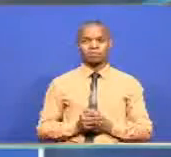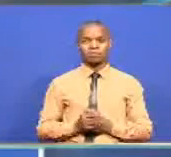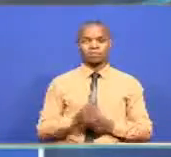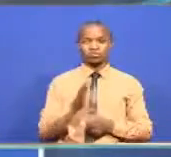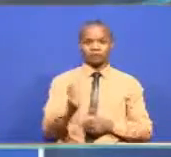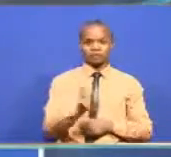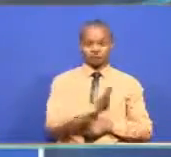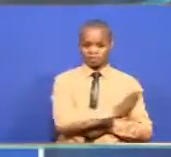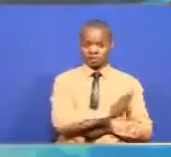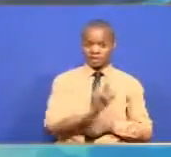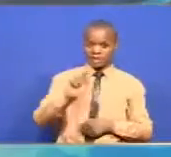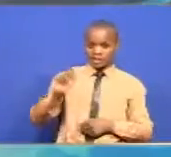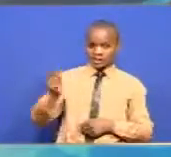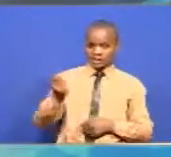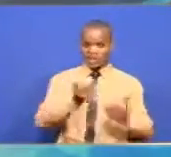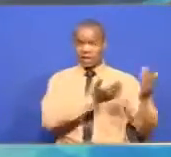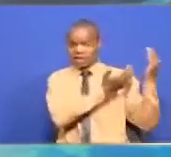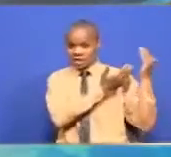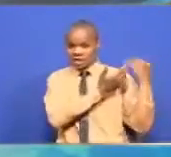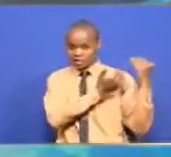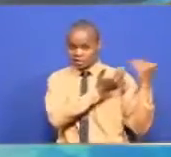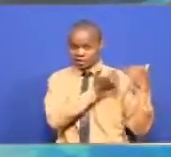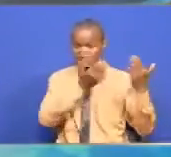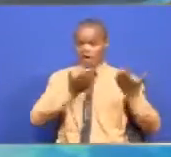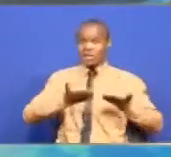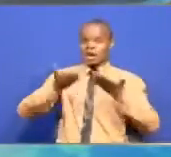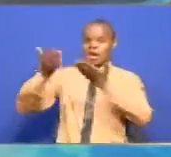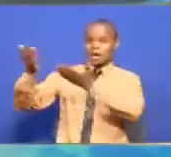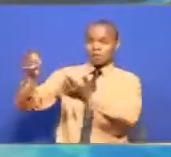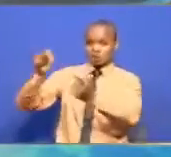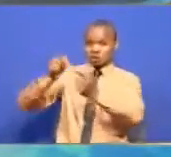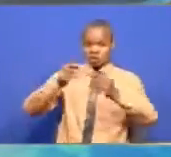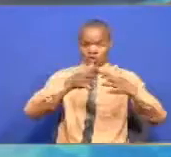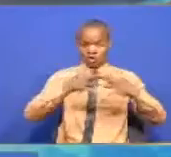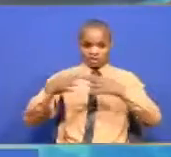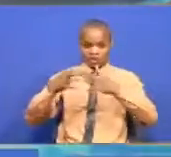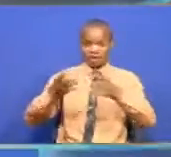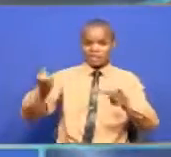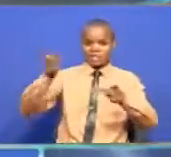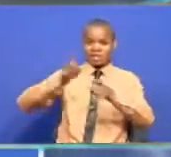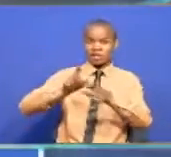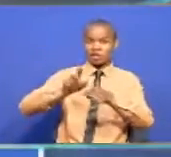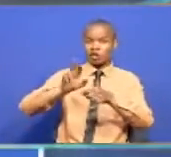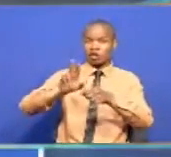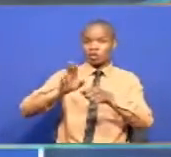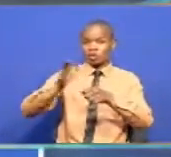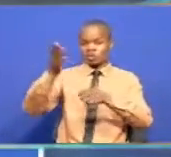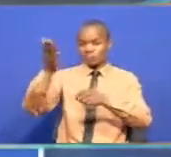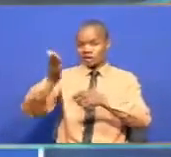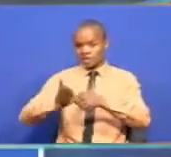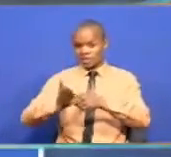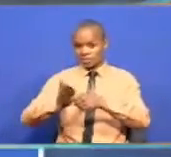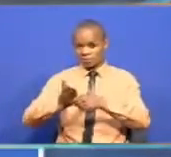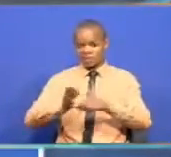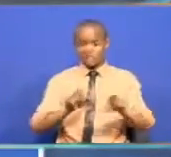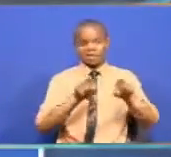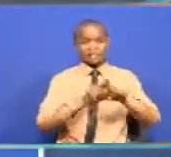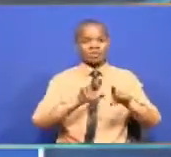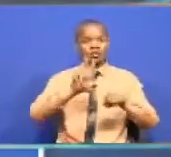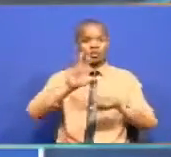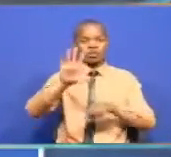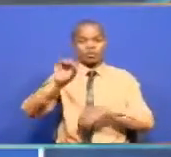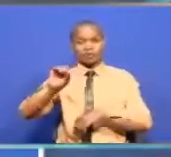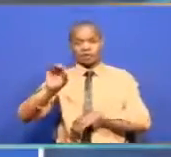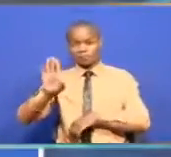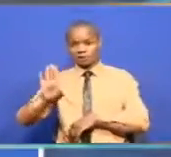And Kenya expects exports to the United States to increase by 2.5 times to 150 billion shillings